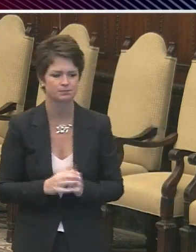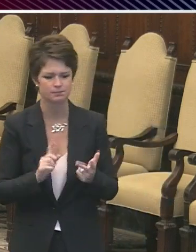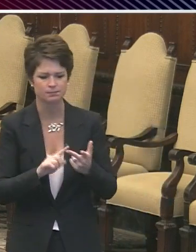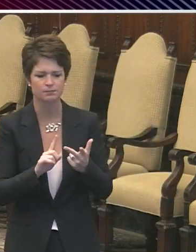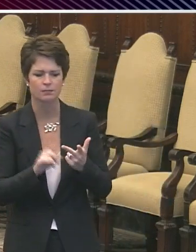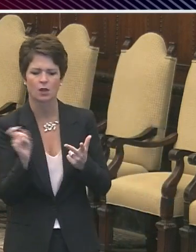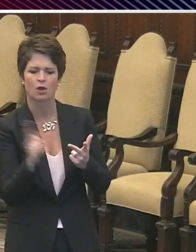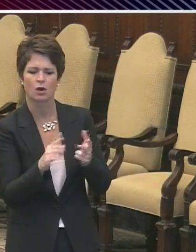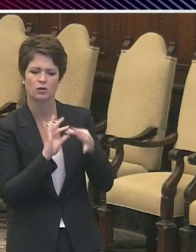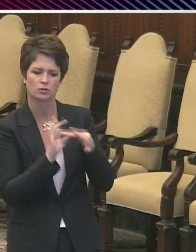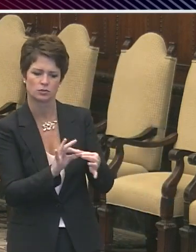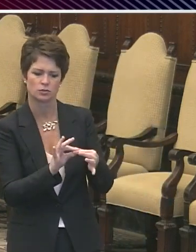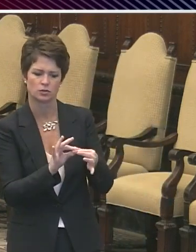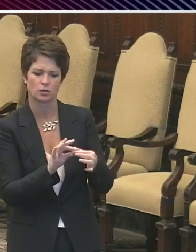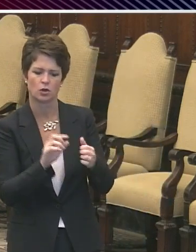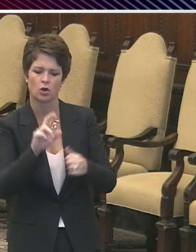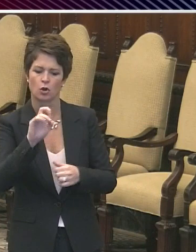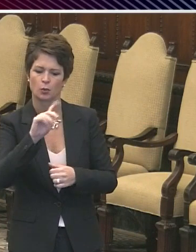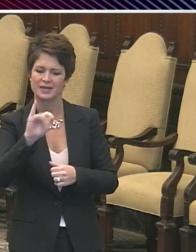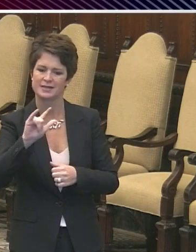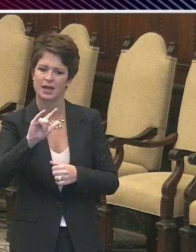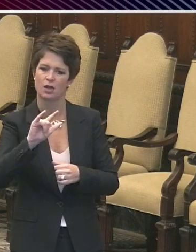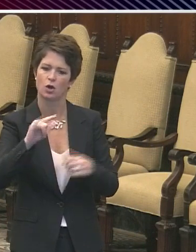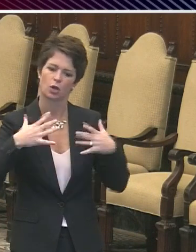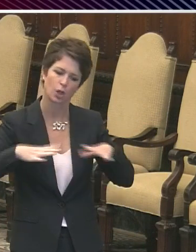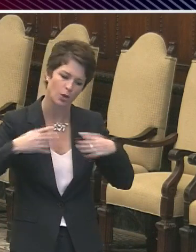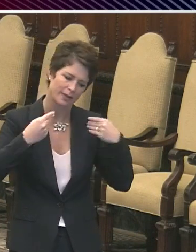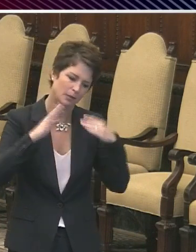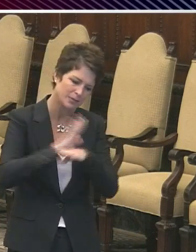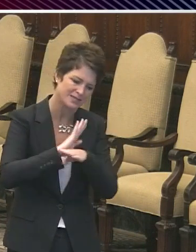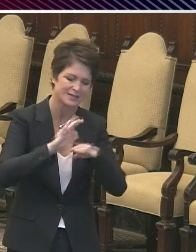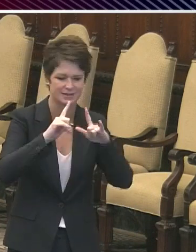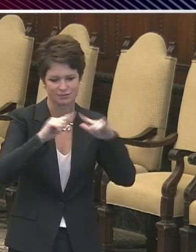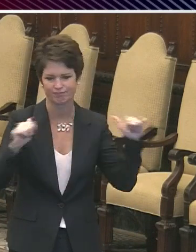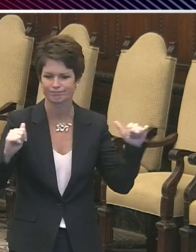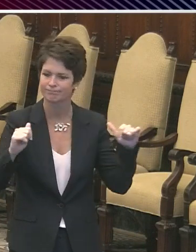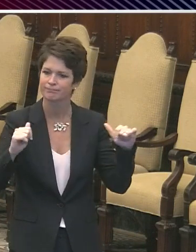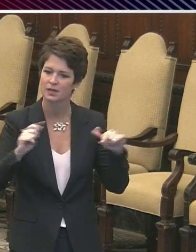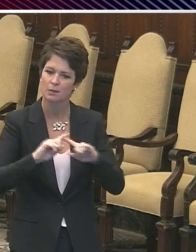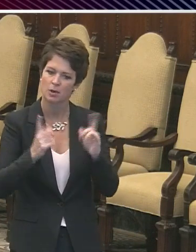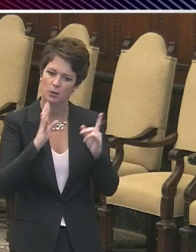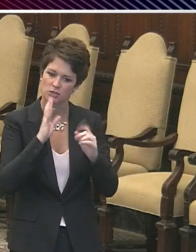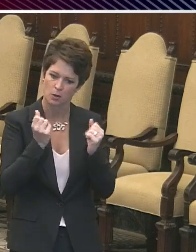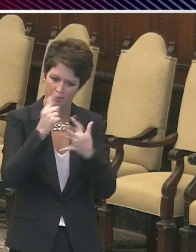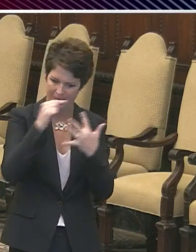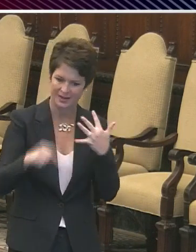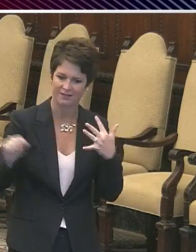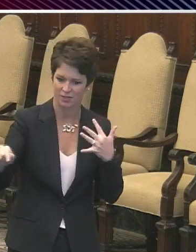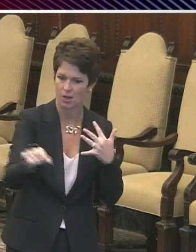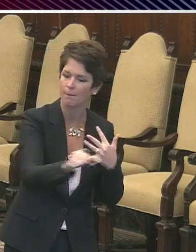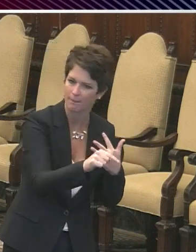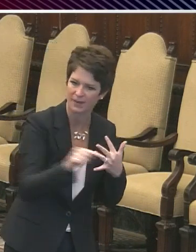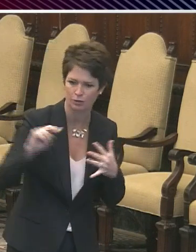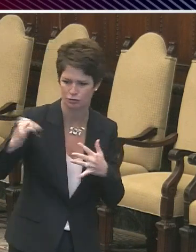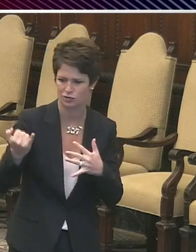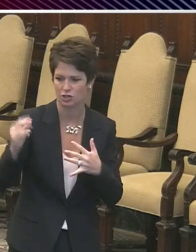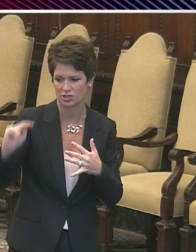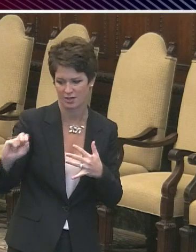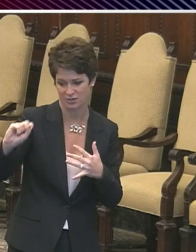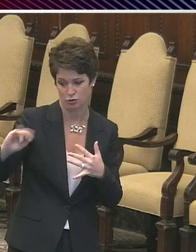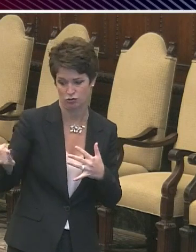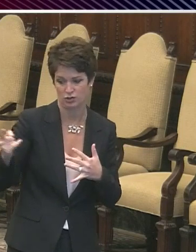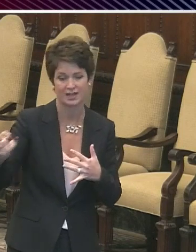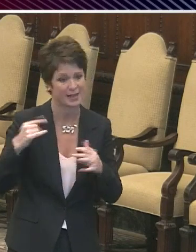Also, with regard to the retail businesses opening up in South Jersey, we spoke to a number of them. Many said that they